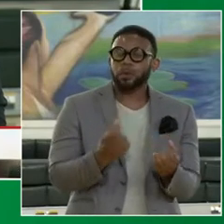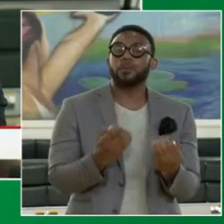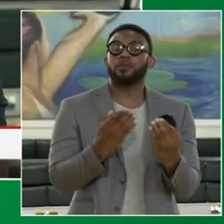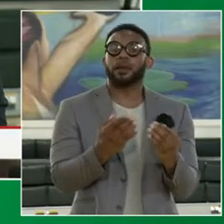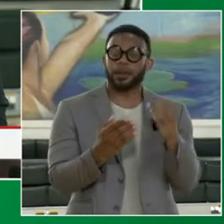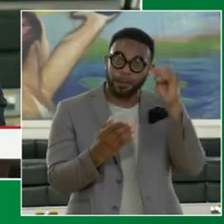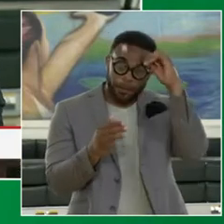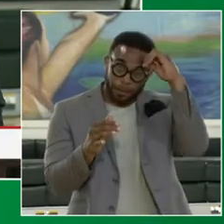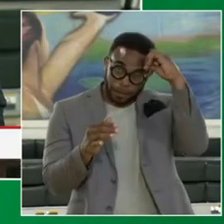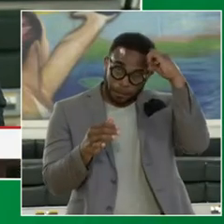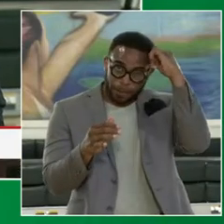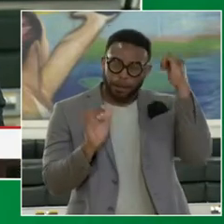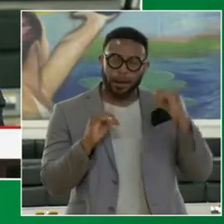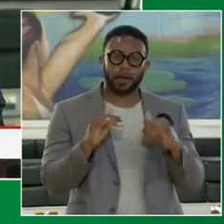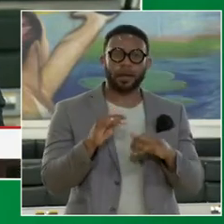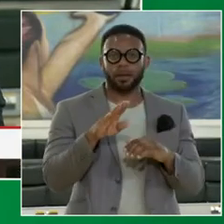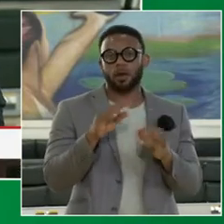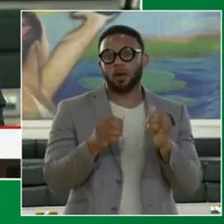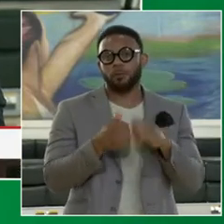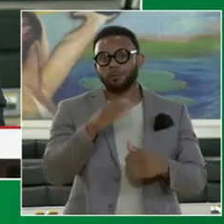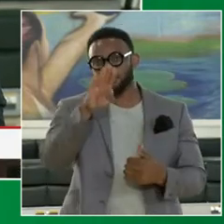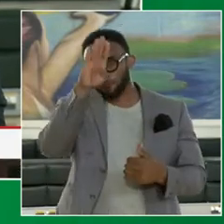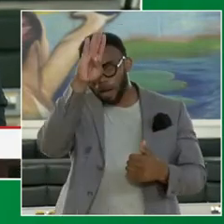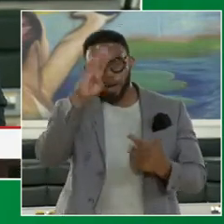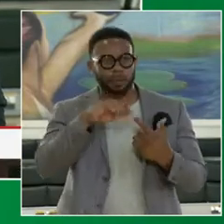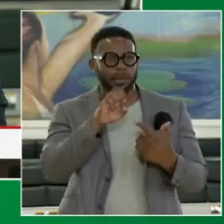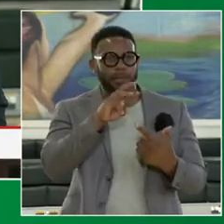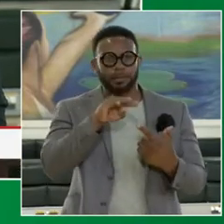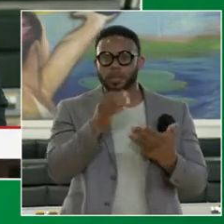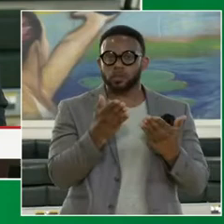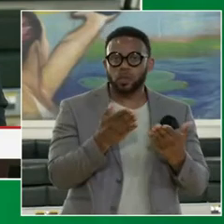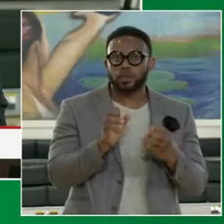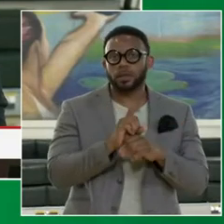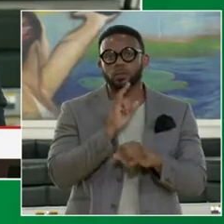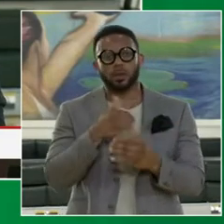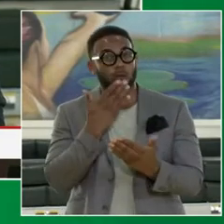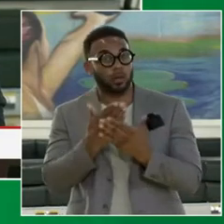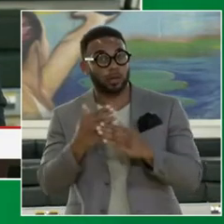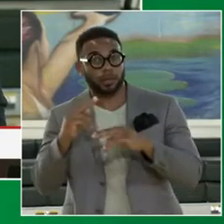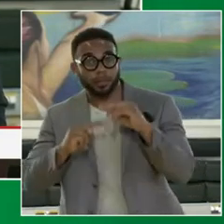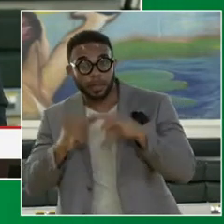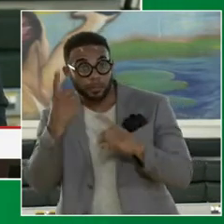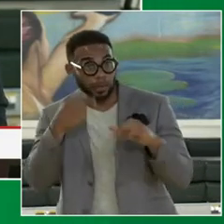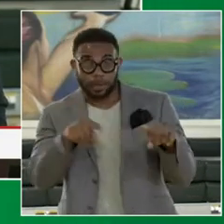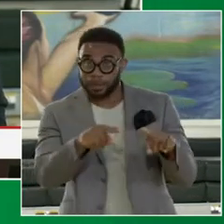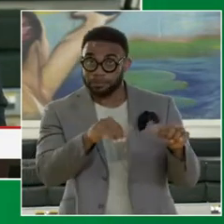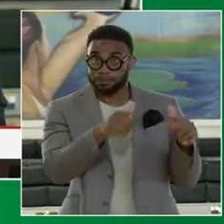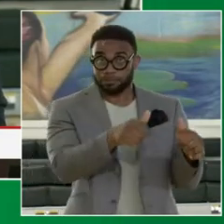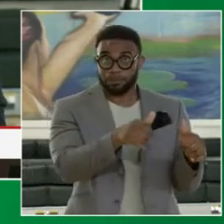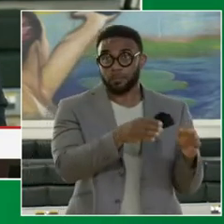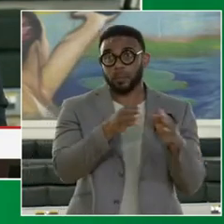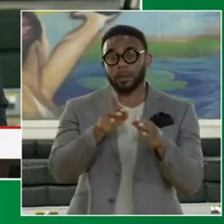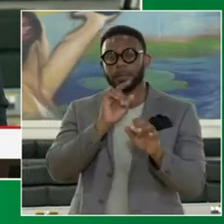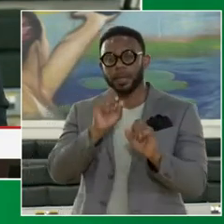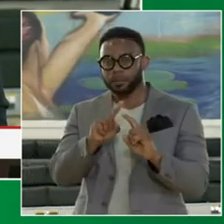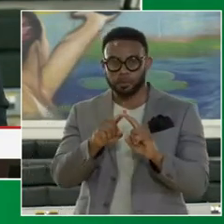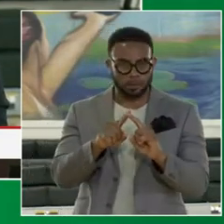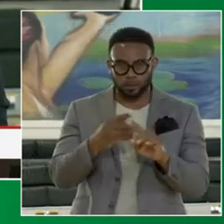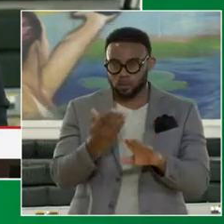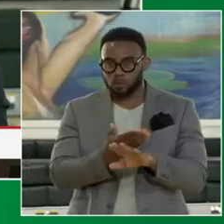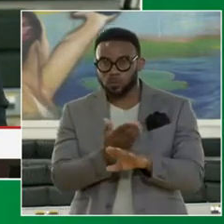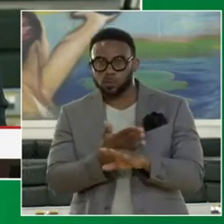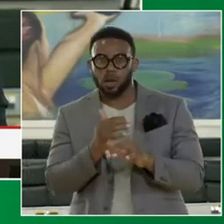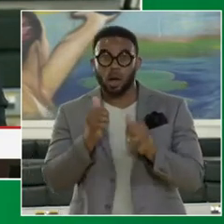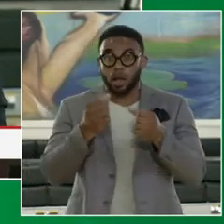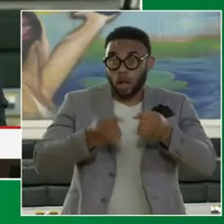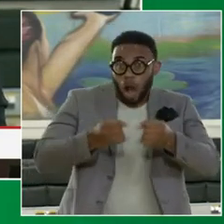provide, like our fire and emergency medical services, ensuring that we have good facilities for them, to be able to rehabilitate their